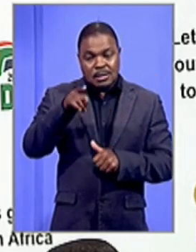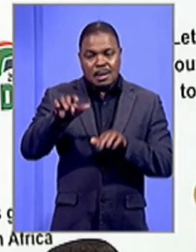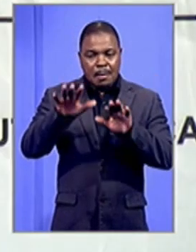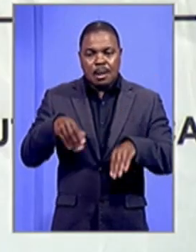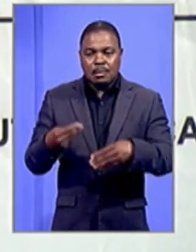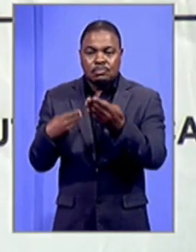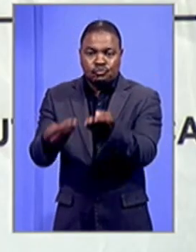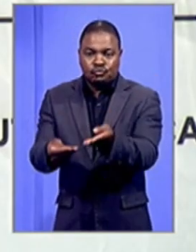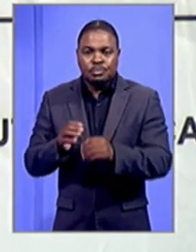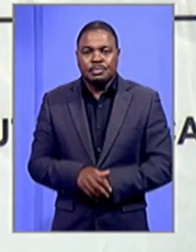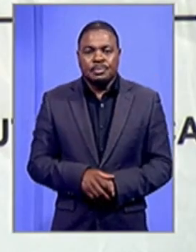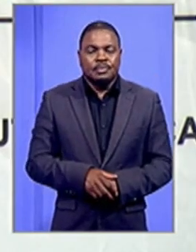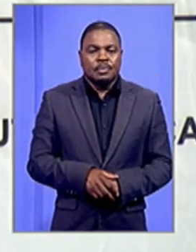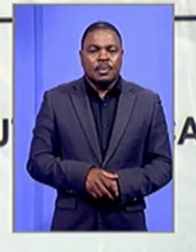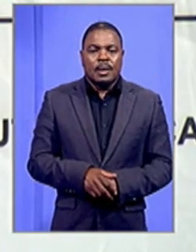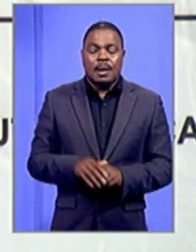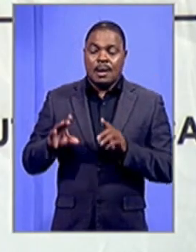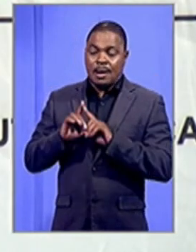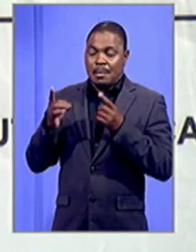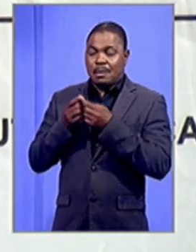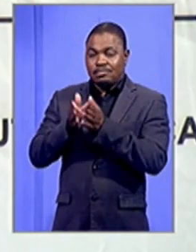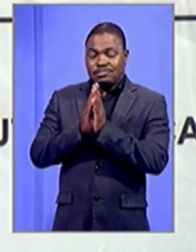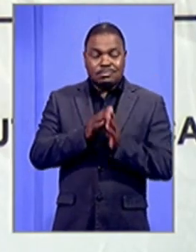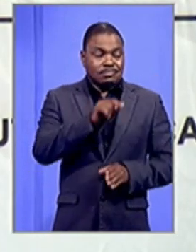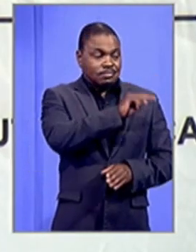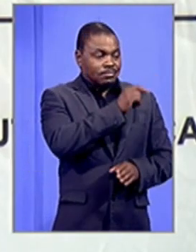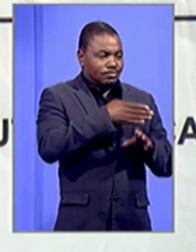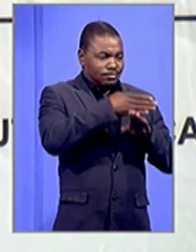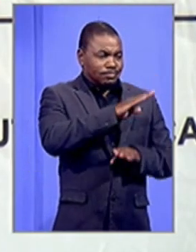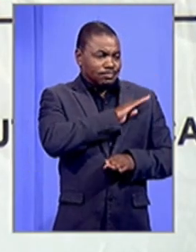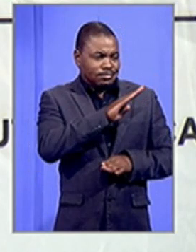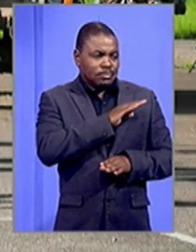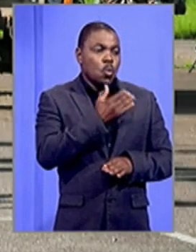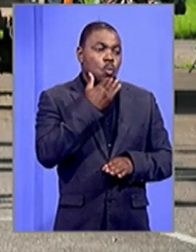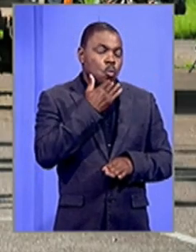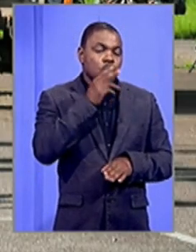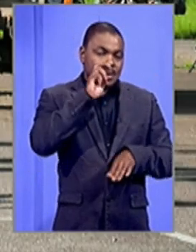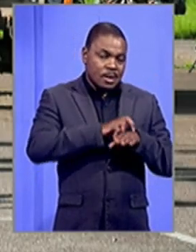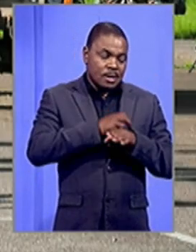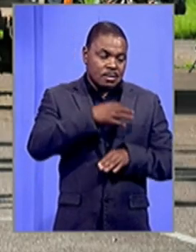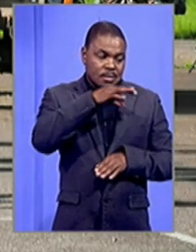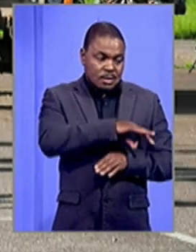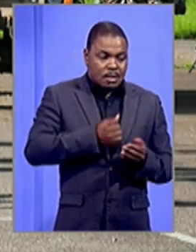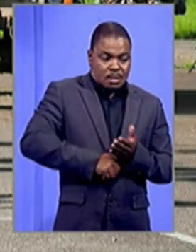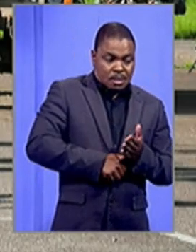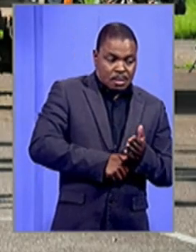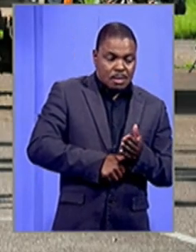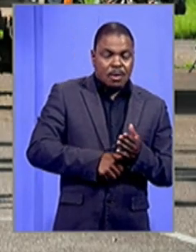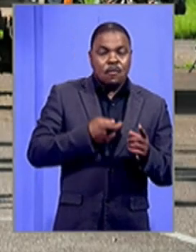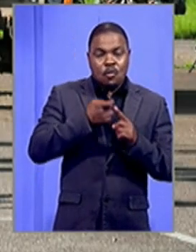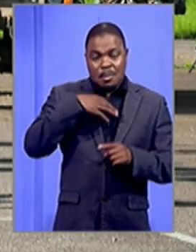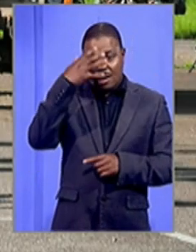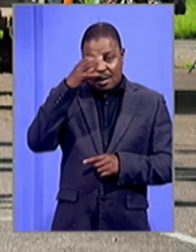first. Gabagare Lefapha le ikuetse go Bagaka ba sesole bao ba tshwanetseng ke go ungwelwa mo matloleng a rebotsweng ke puso